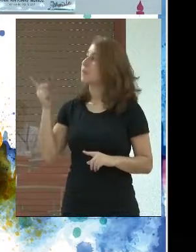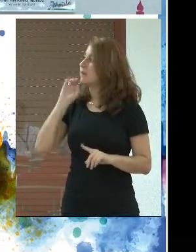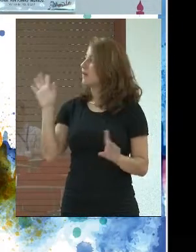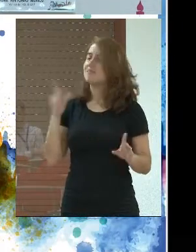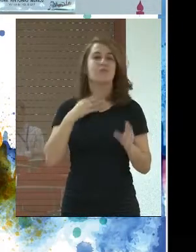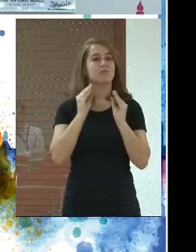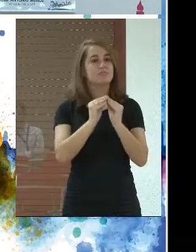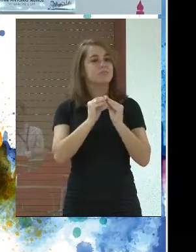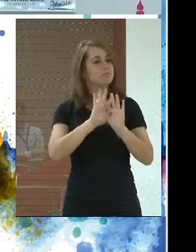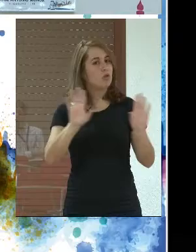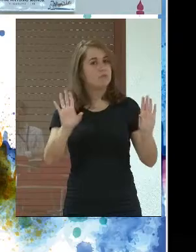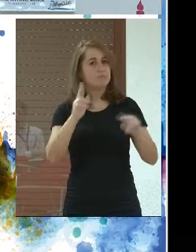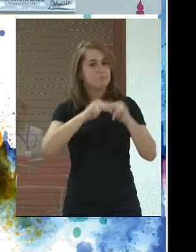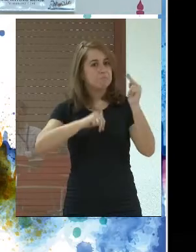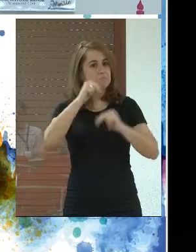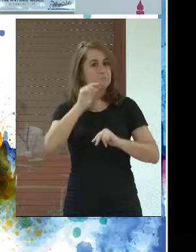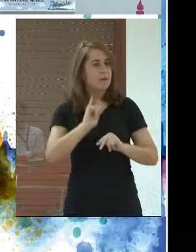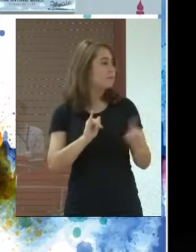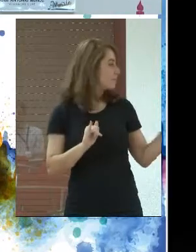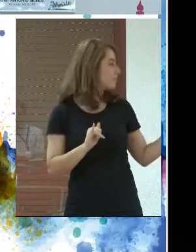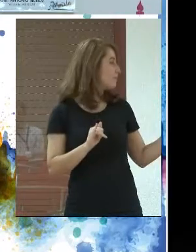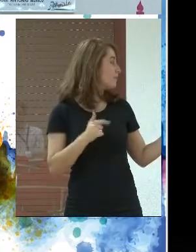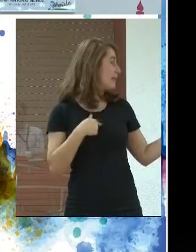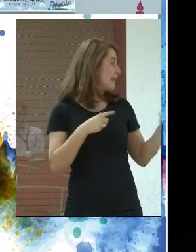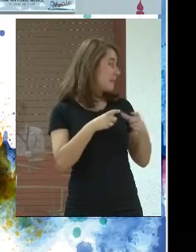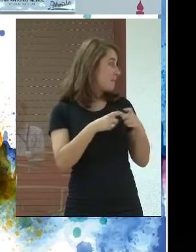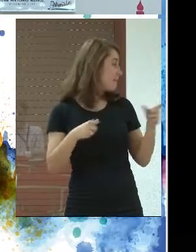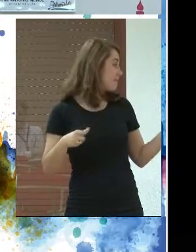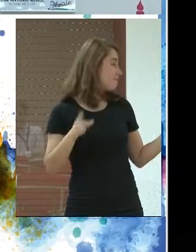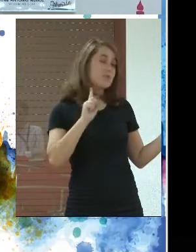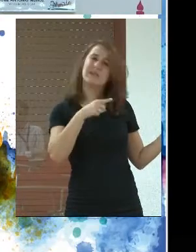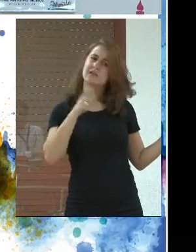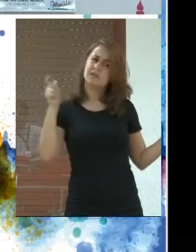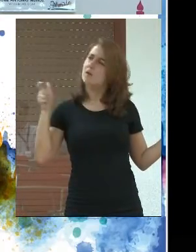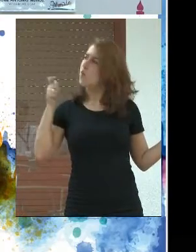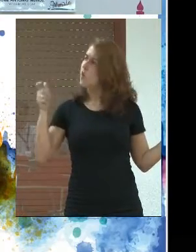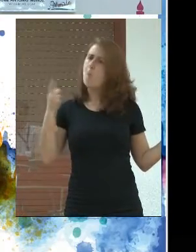fast forward the video because we don't want to. Sí, porque acaba de puesto entero.